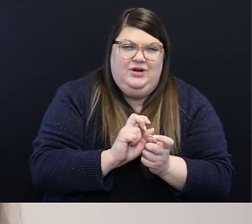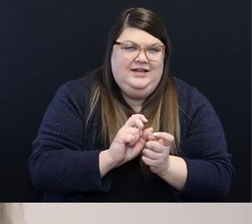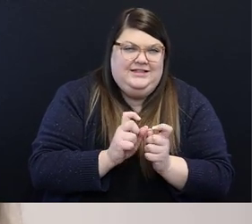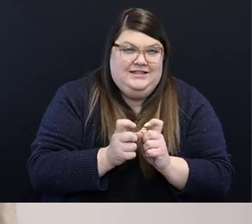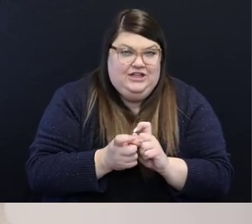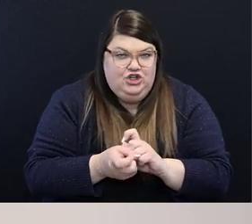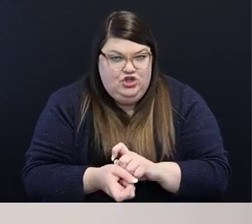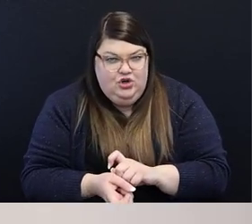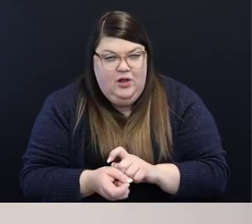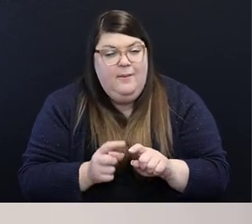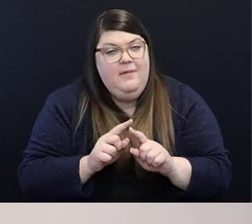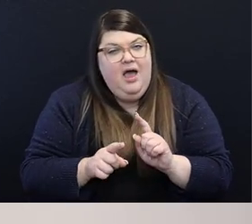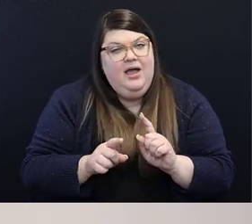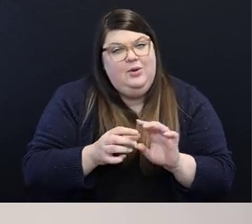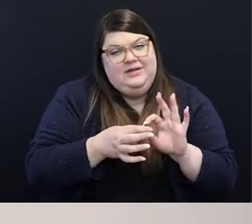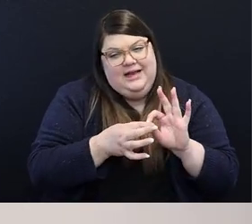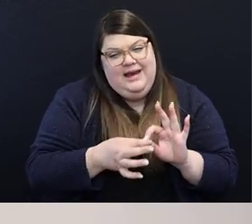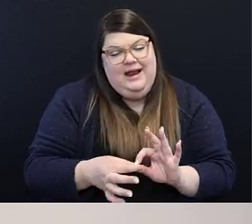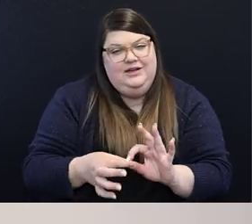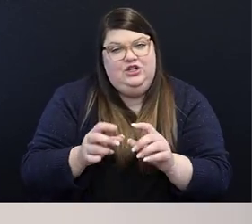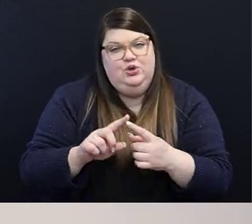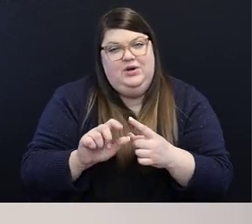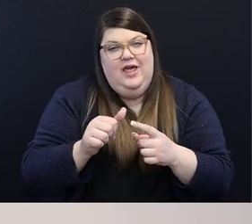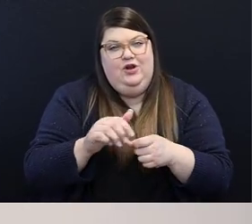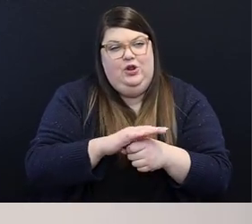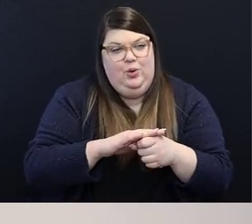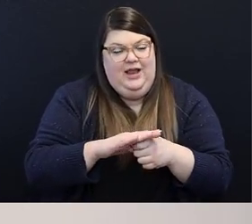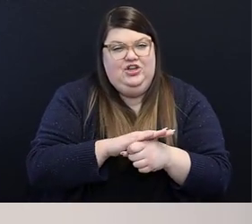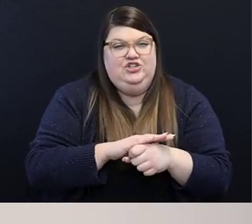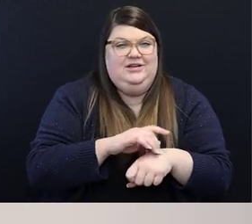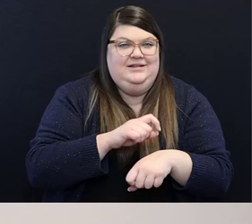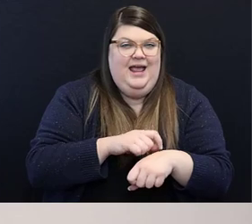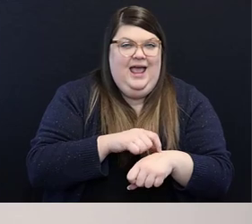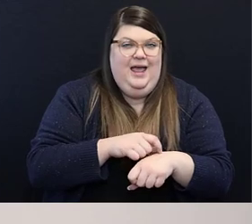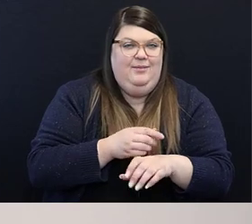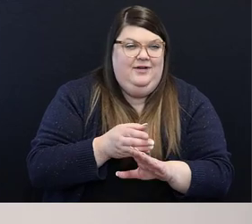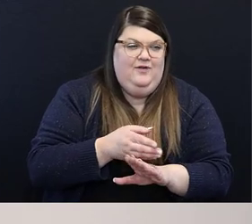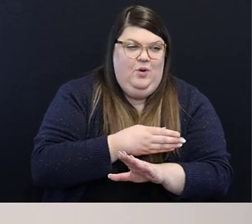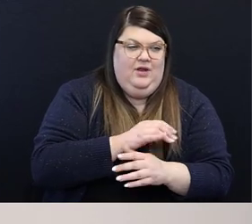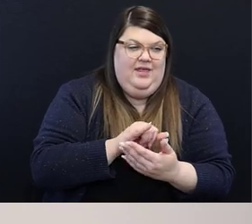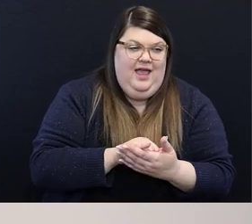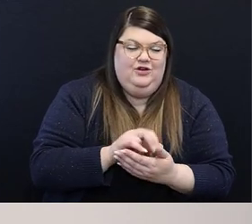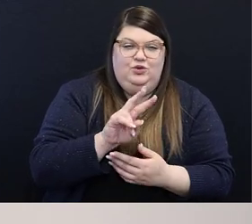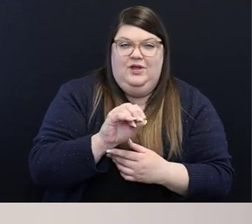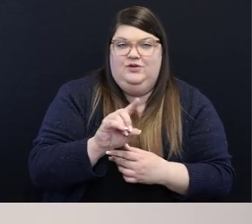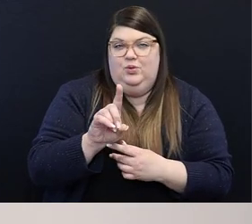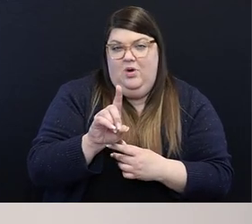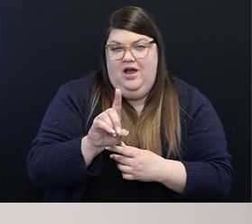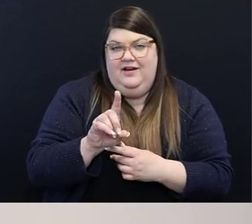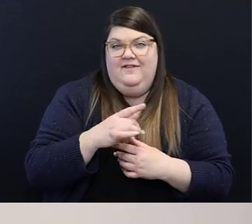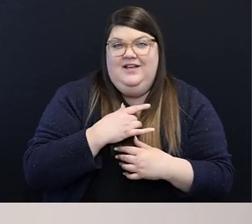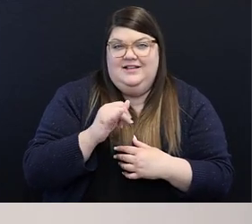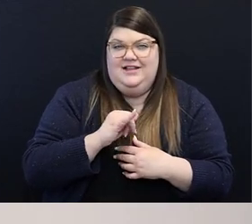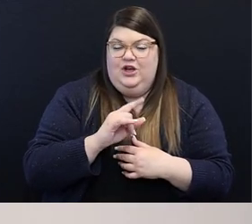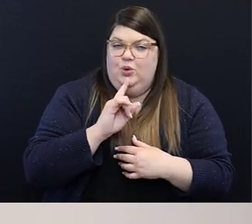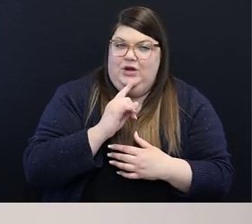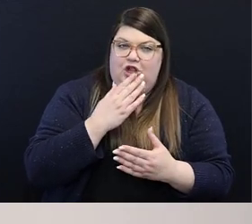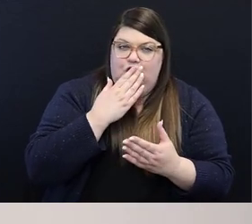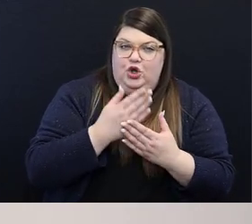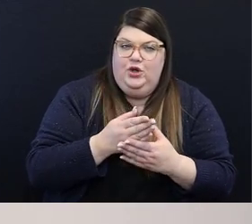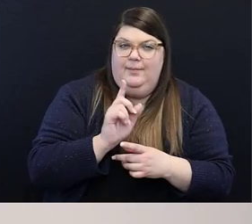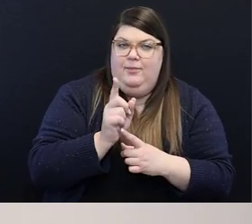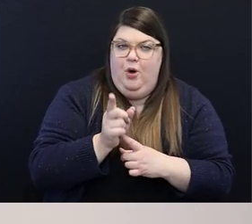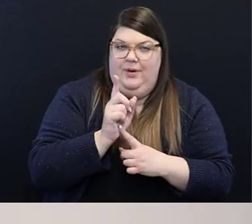a work that was connected to another location, another time in my life. So 2001 feels like a really